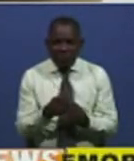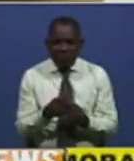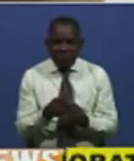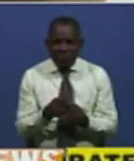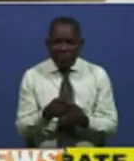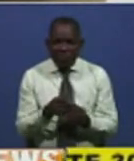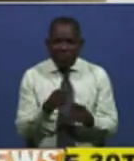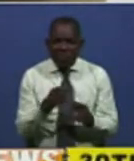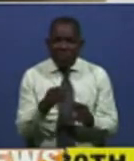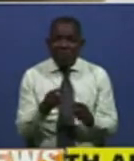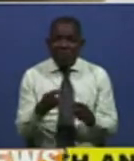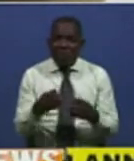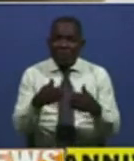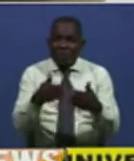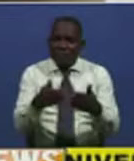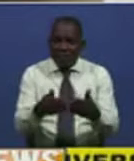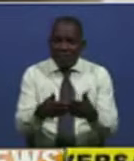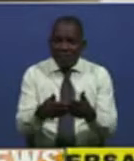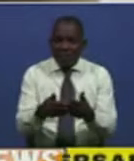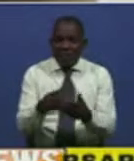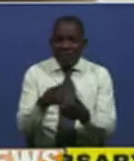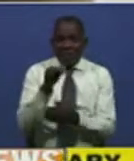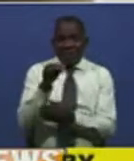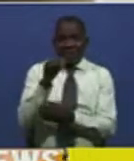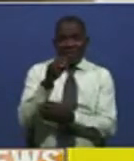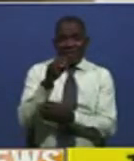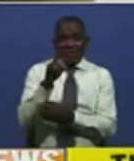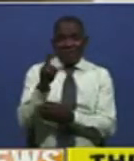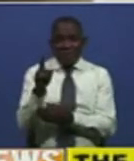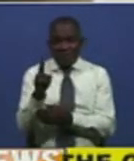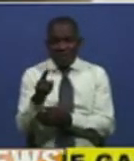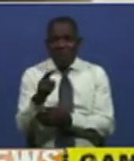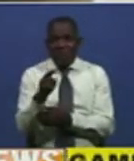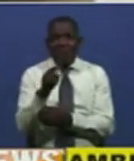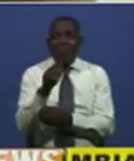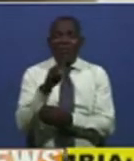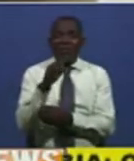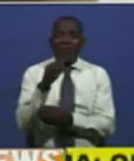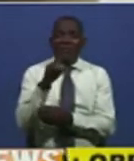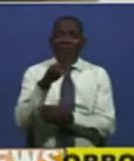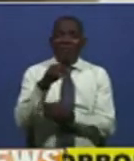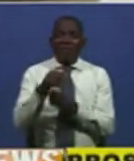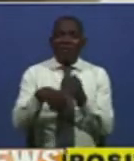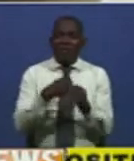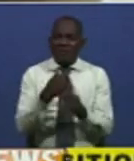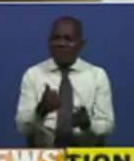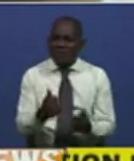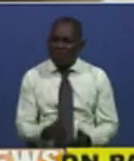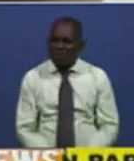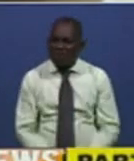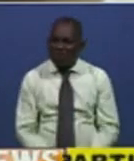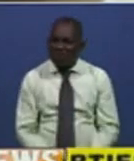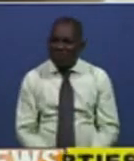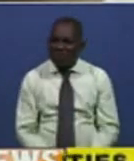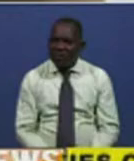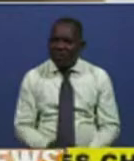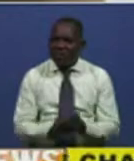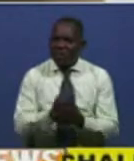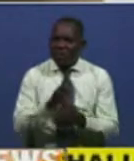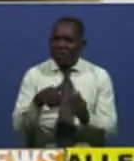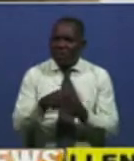fast forward to 2021, 31 years older, with all these